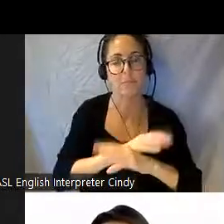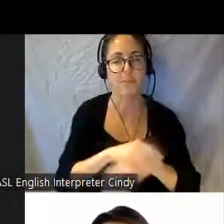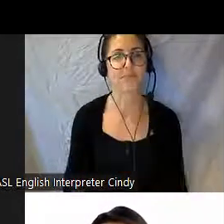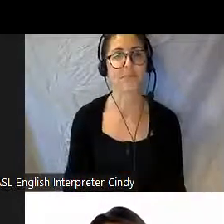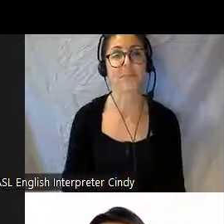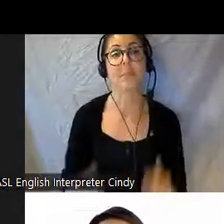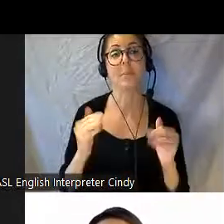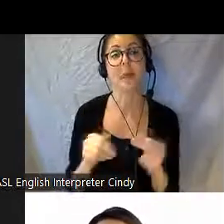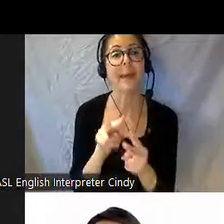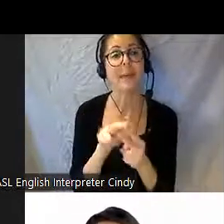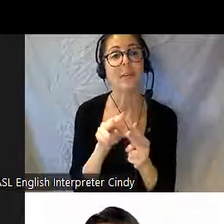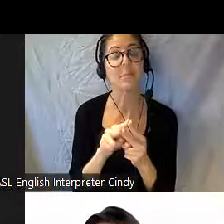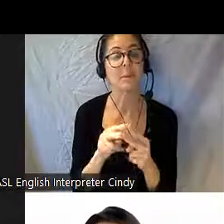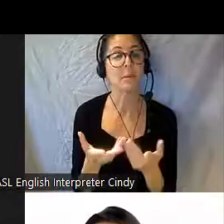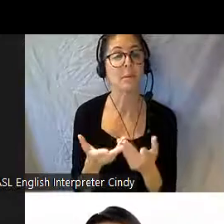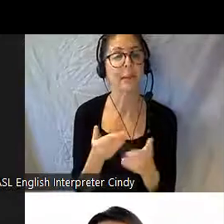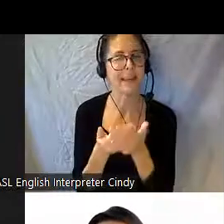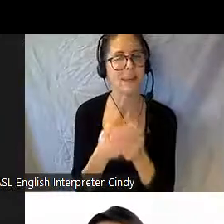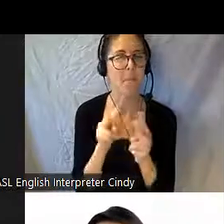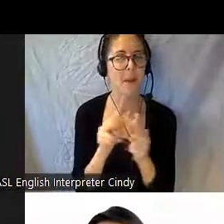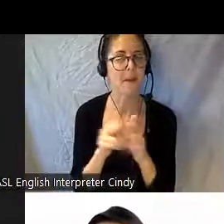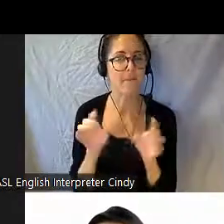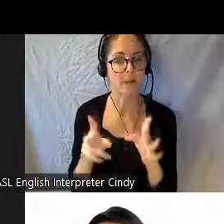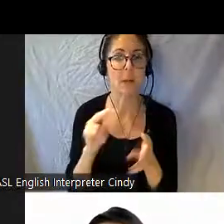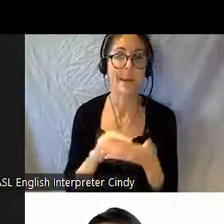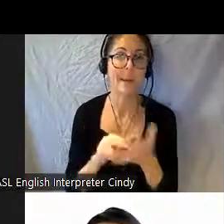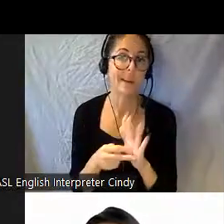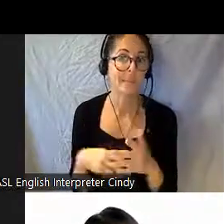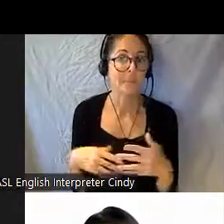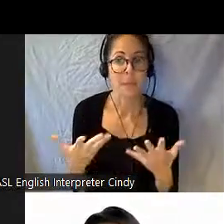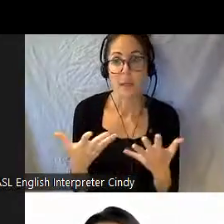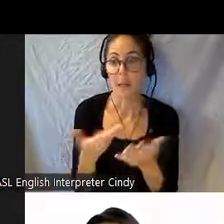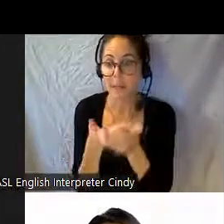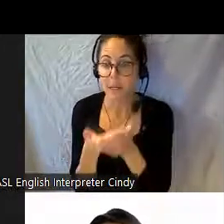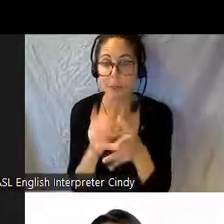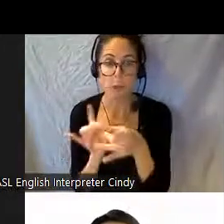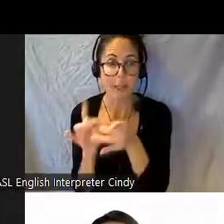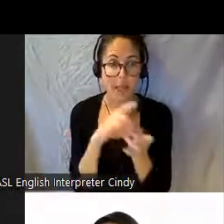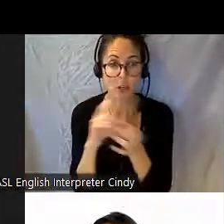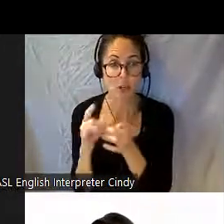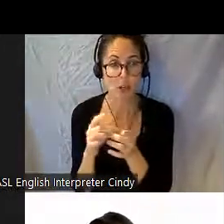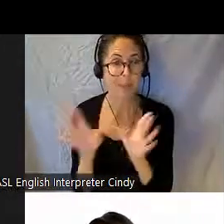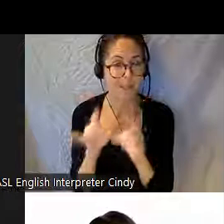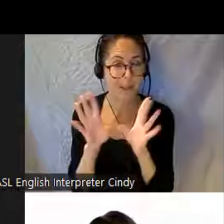intimate partner violence, this includes any form of abuse in the context of an intimate relationship, such as